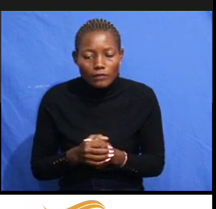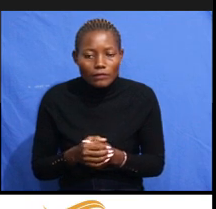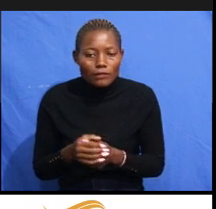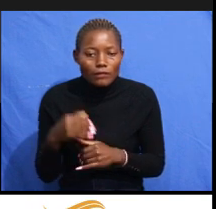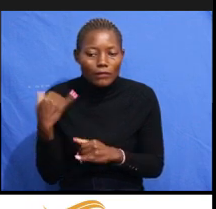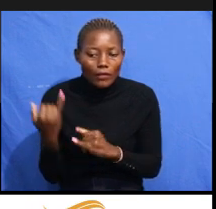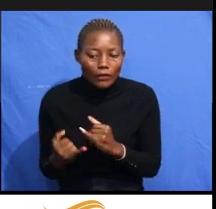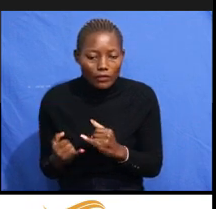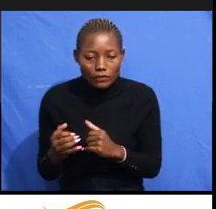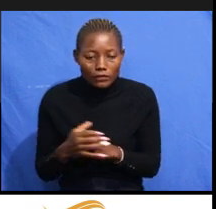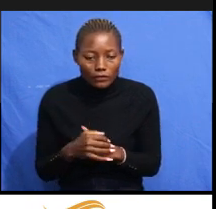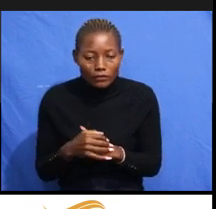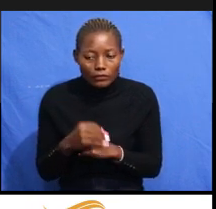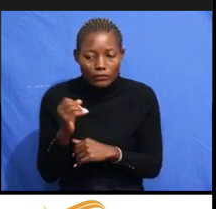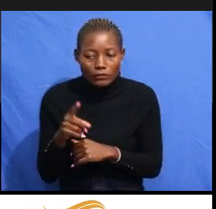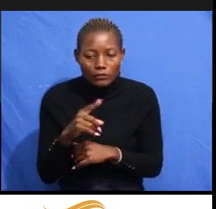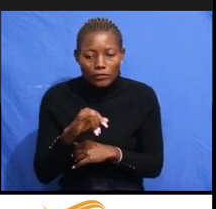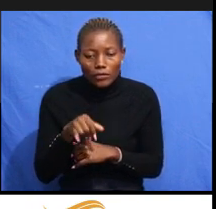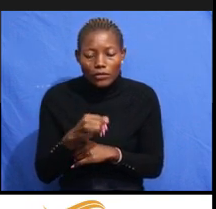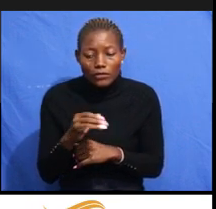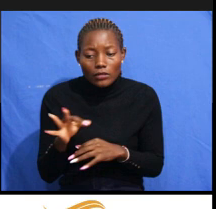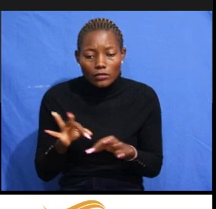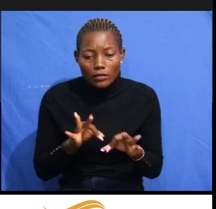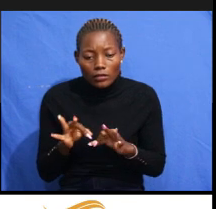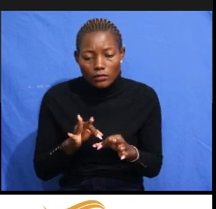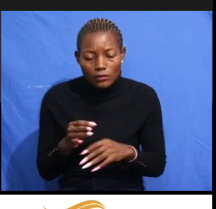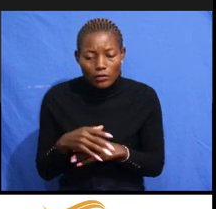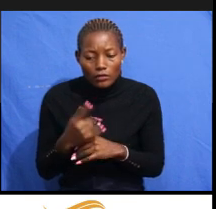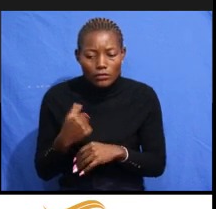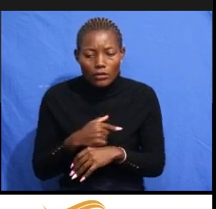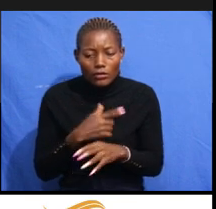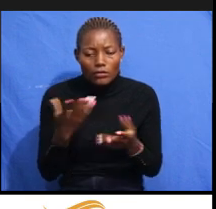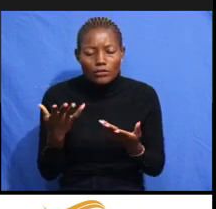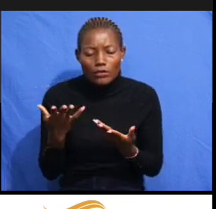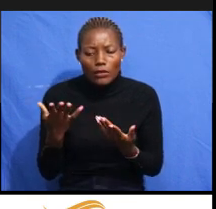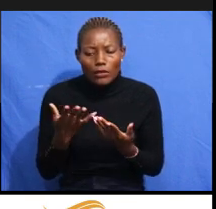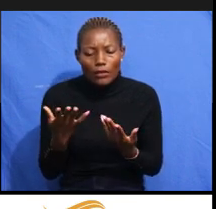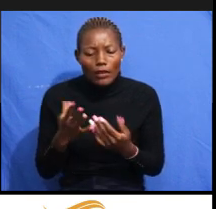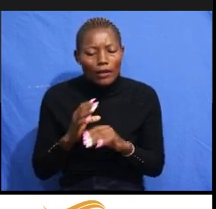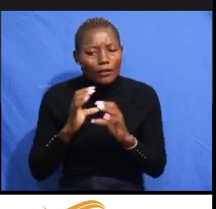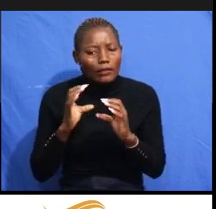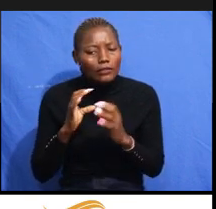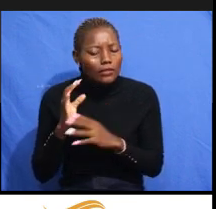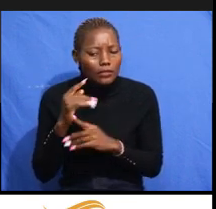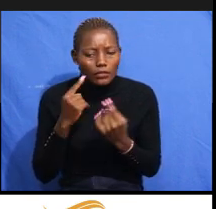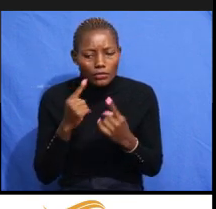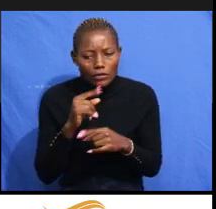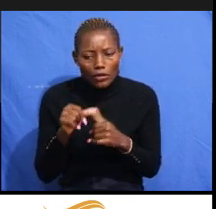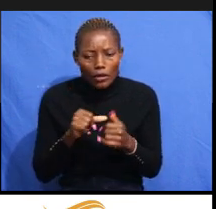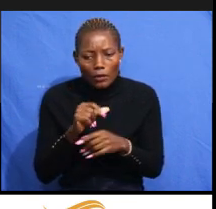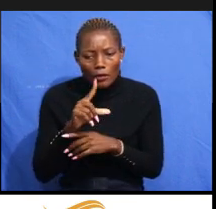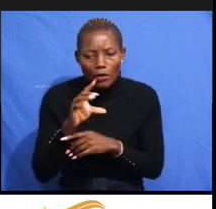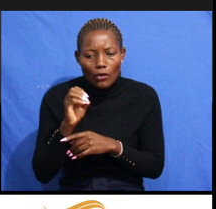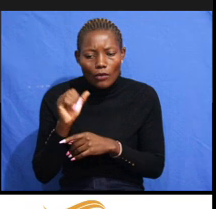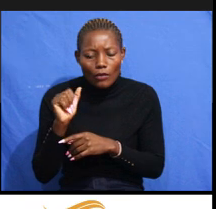then finally, yeah. could you just maybe explain to us where coaches talk about? I've heard this word so much about loading.